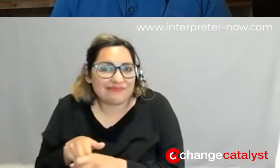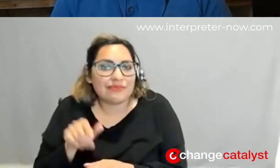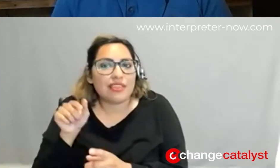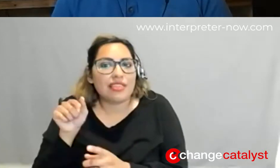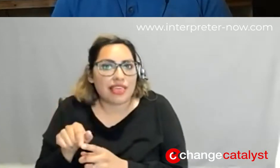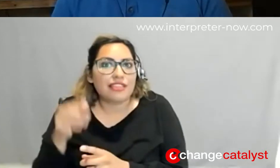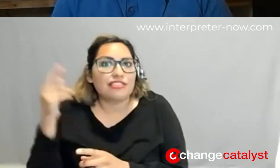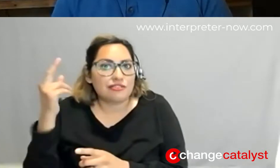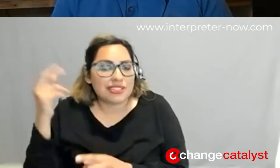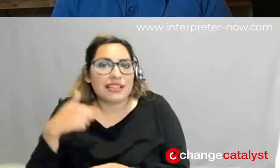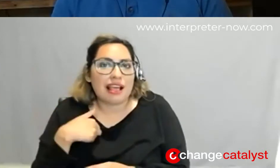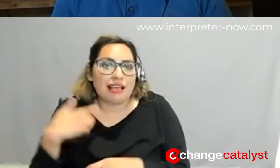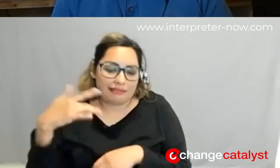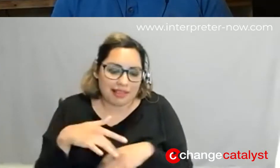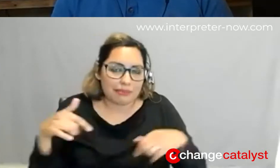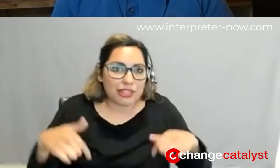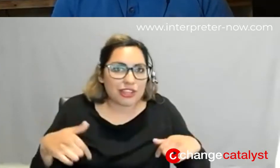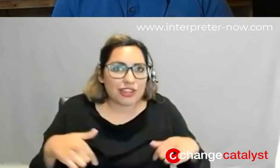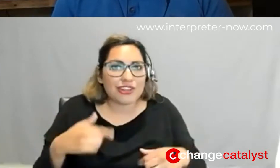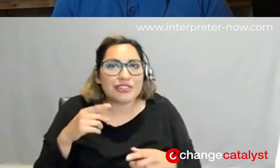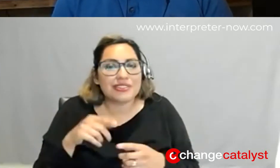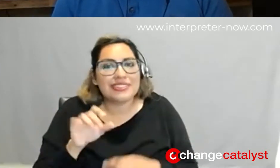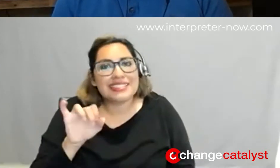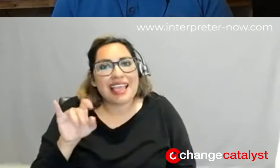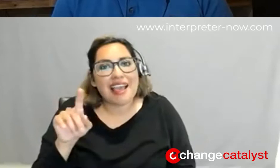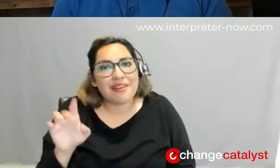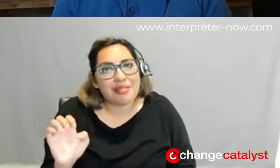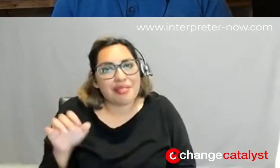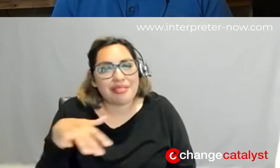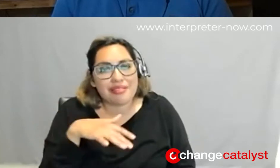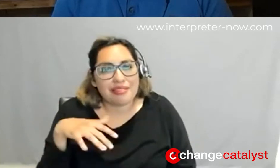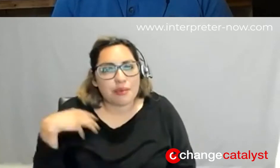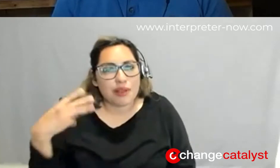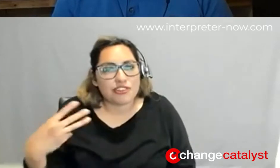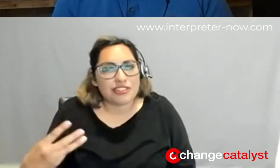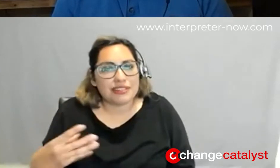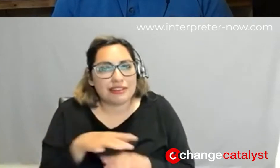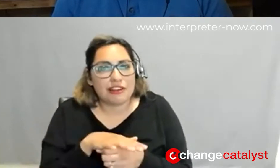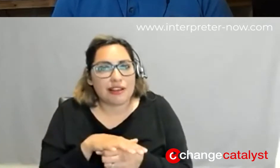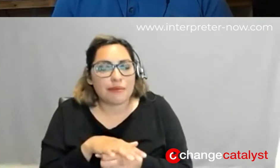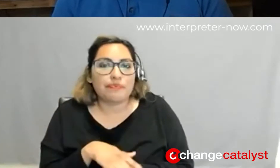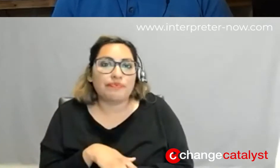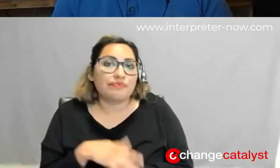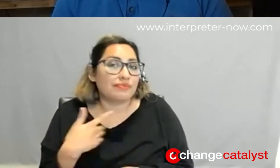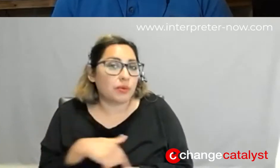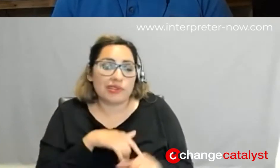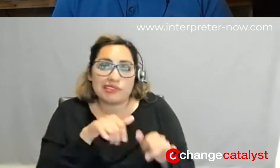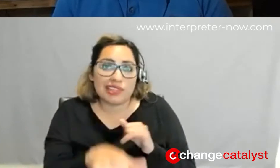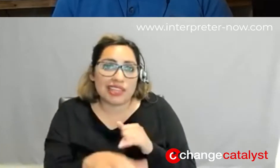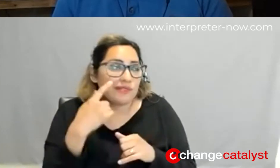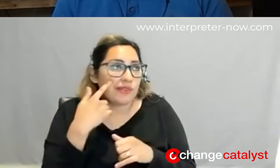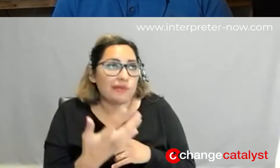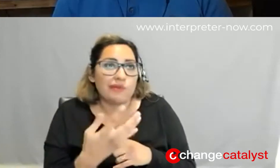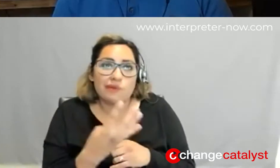out here to Seattle. And we lived in Seattle for about 4 or 5 years